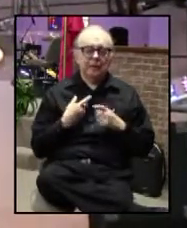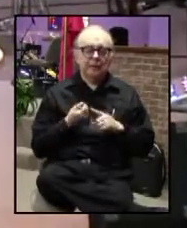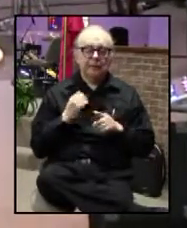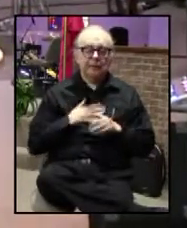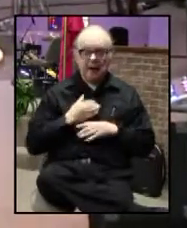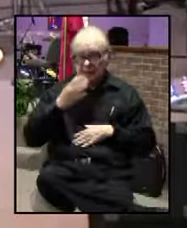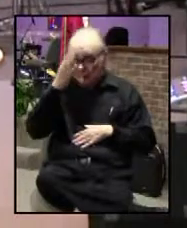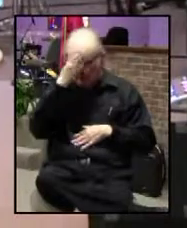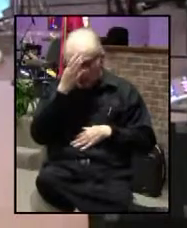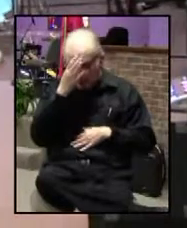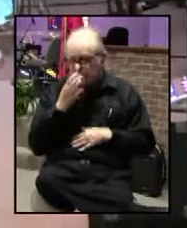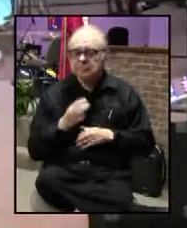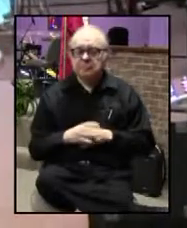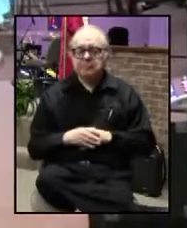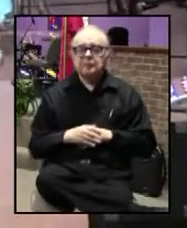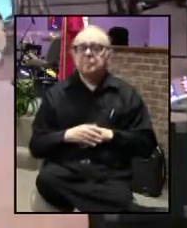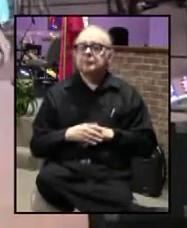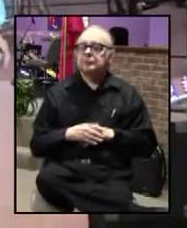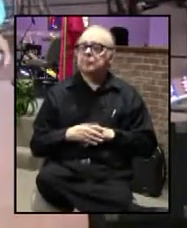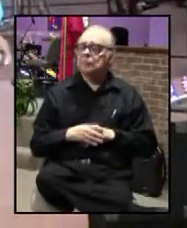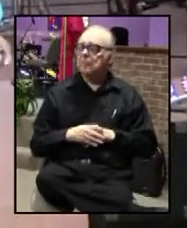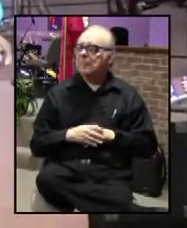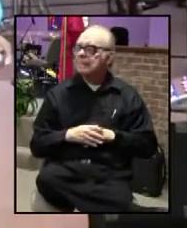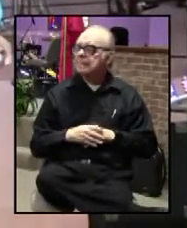father, is that.